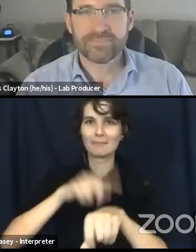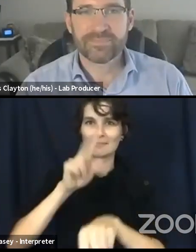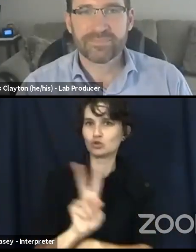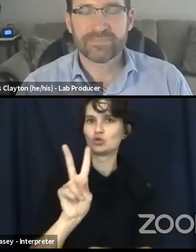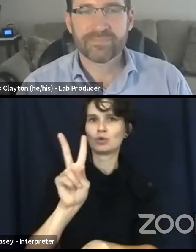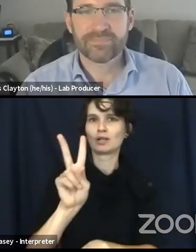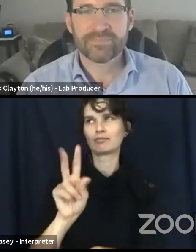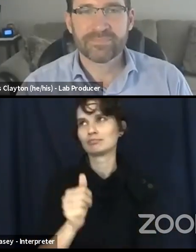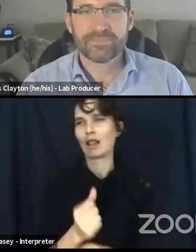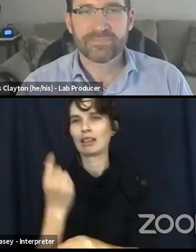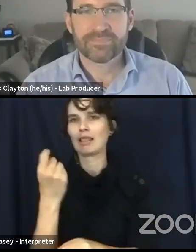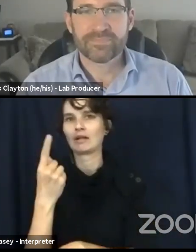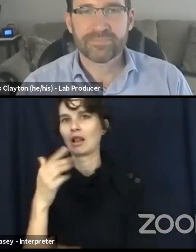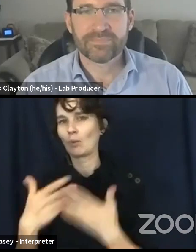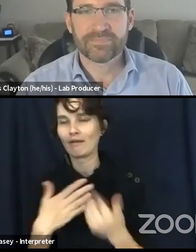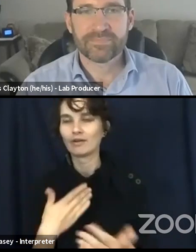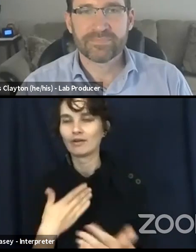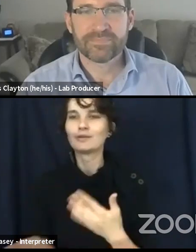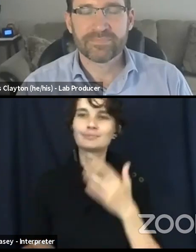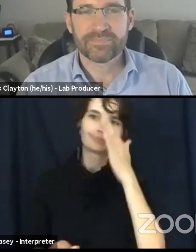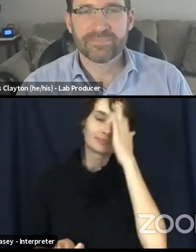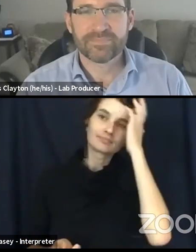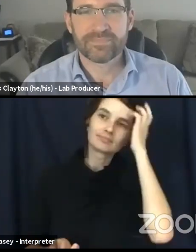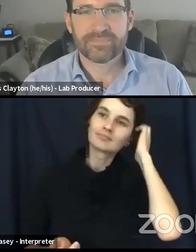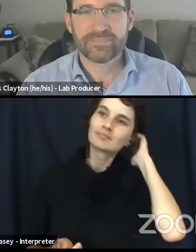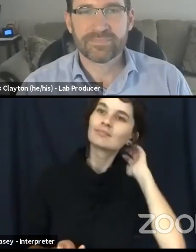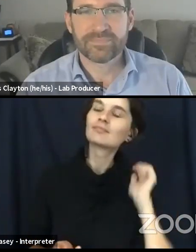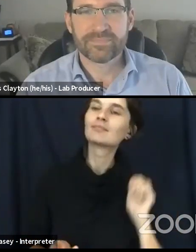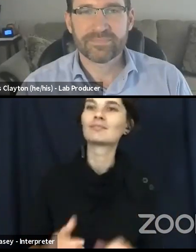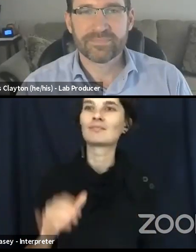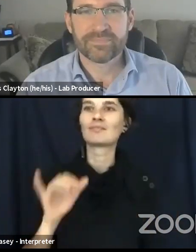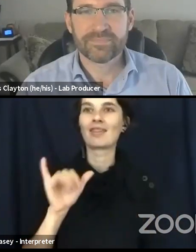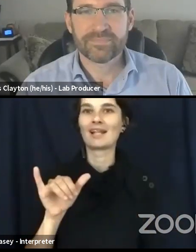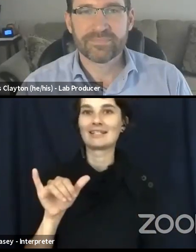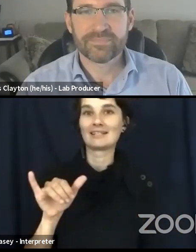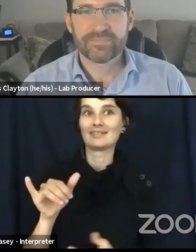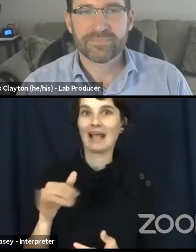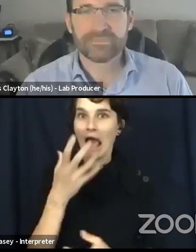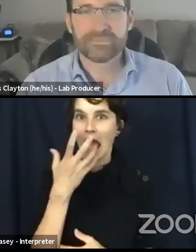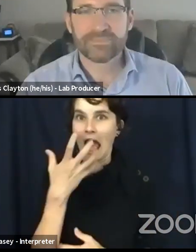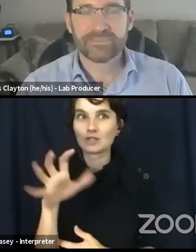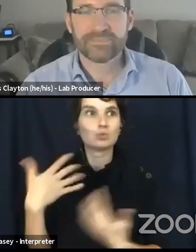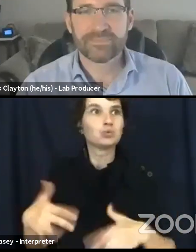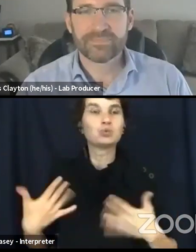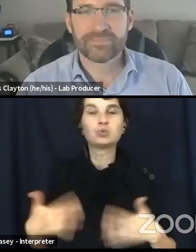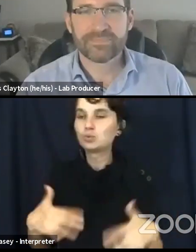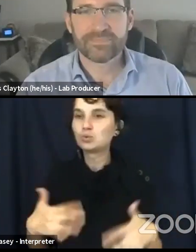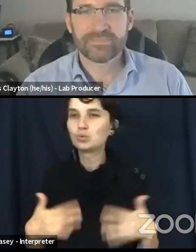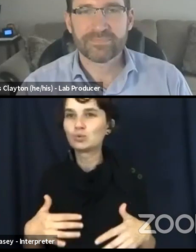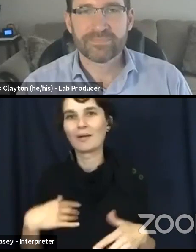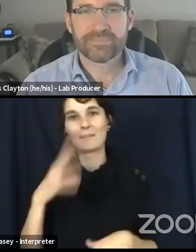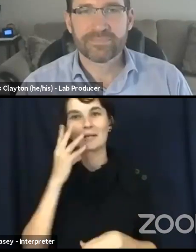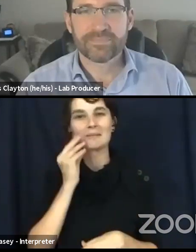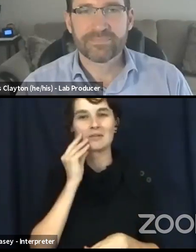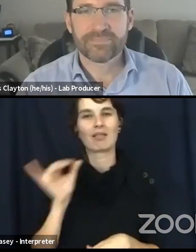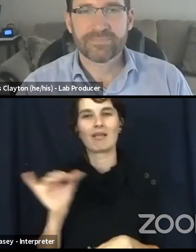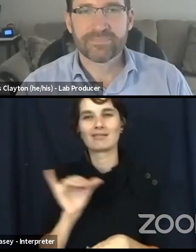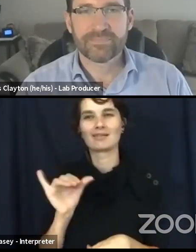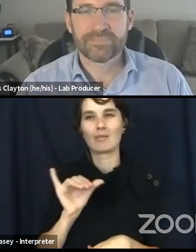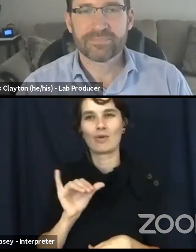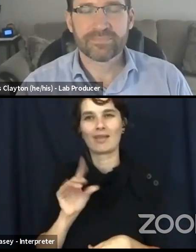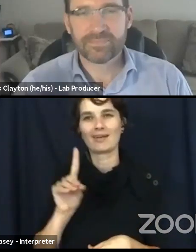o'clock. And that's a, you know, that's a heated thing. And it's something I'm also experiencing on Downtown Variety. There's